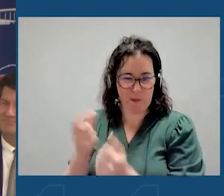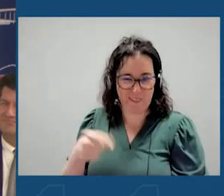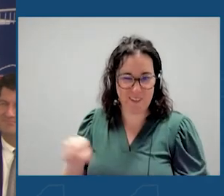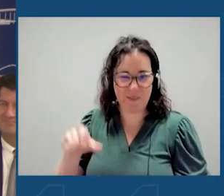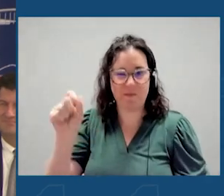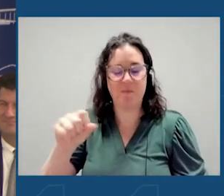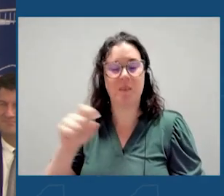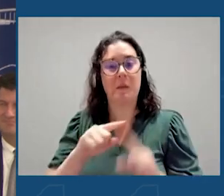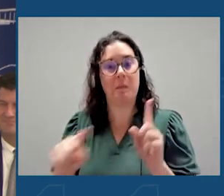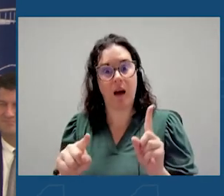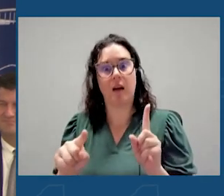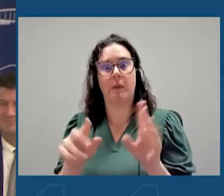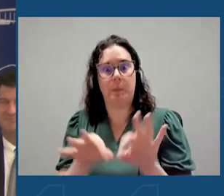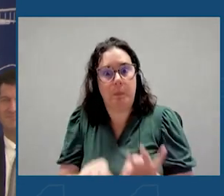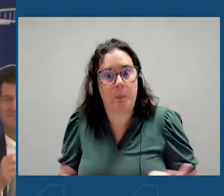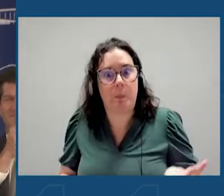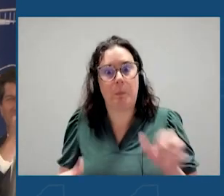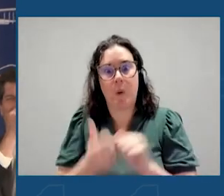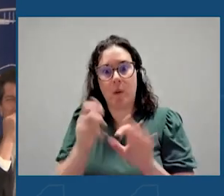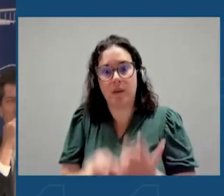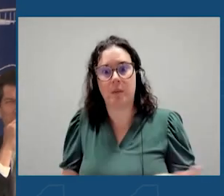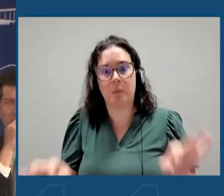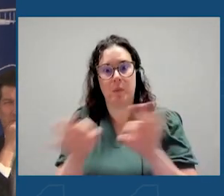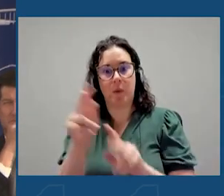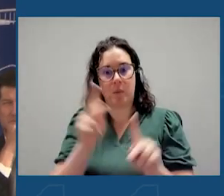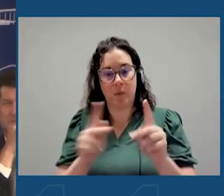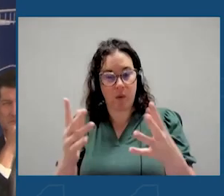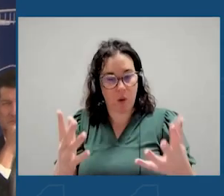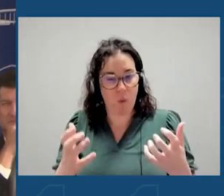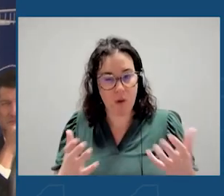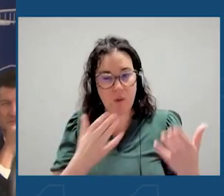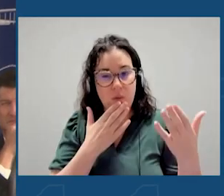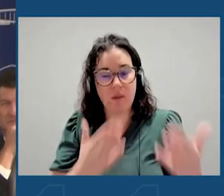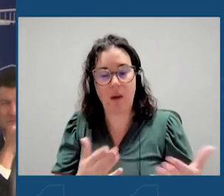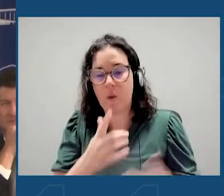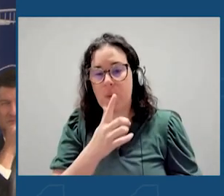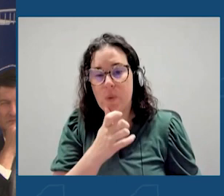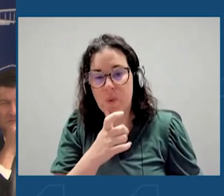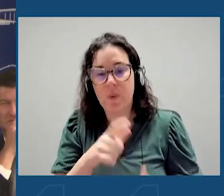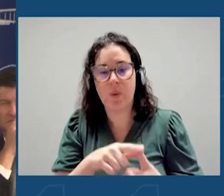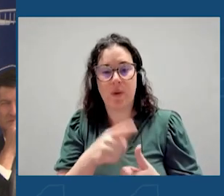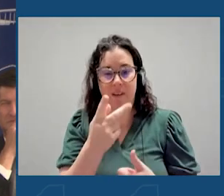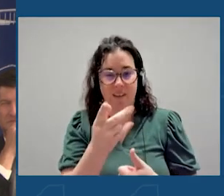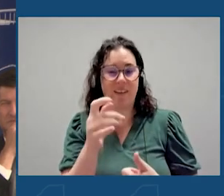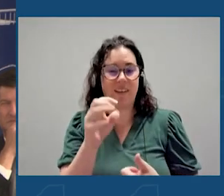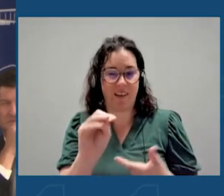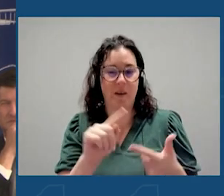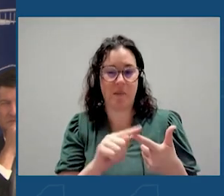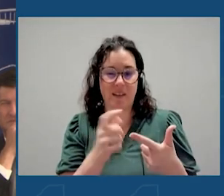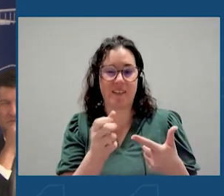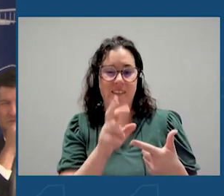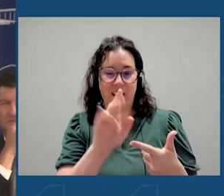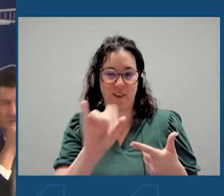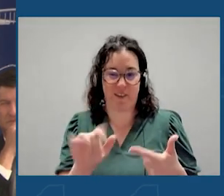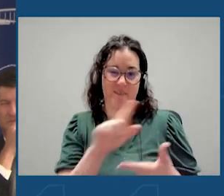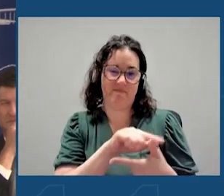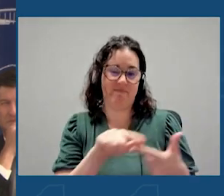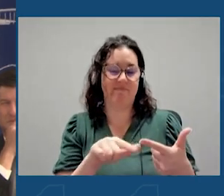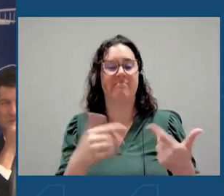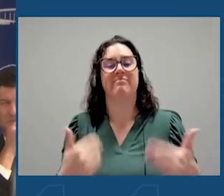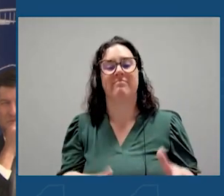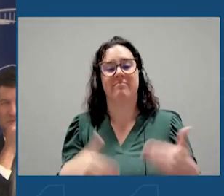key players that I want to thank start with Kim and Terry Pegula, who